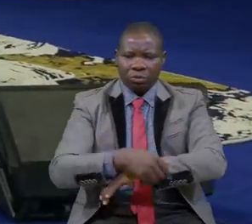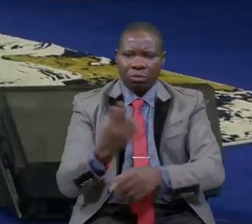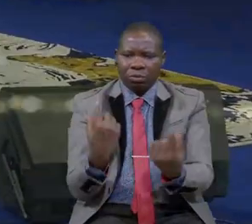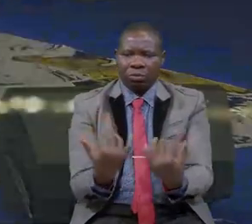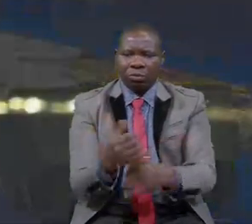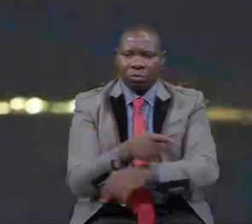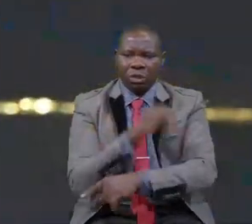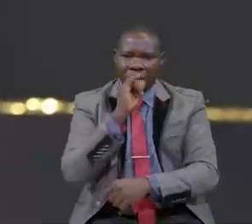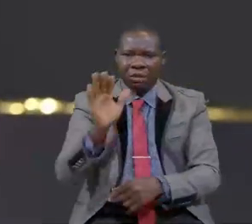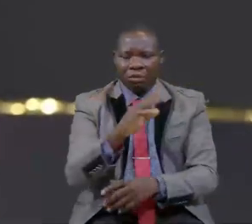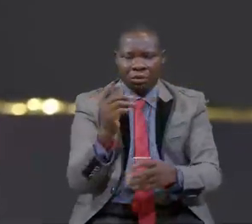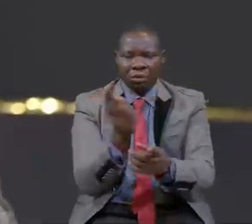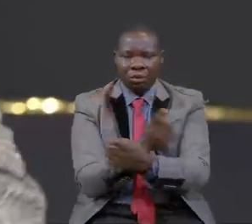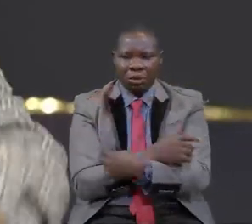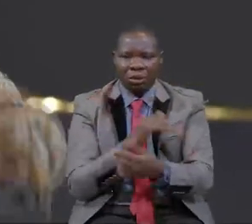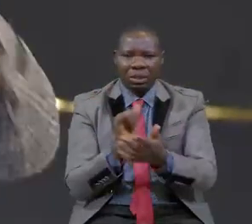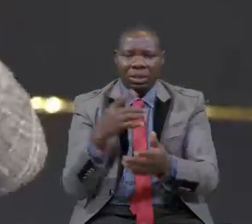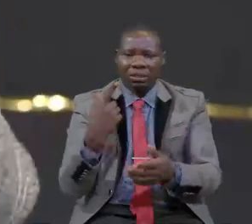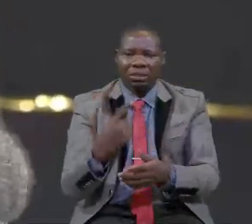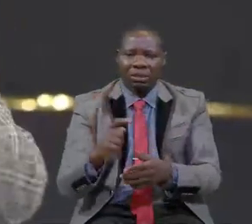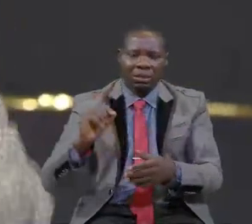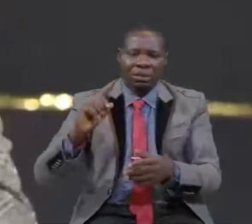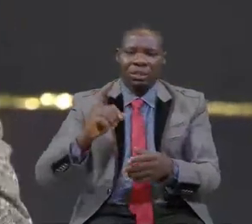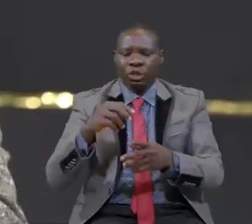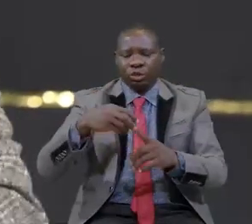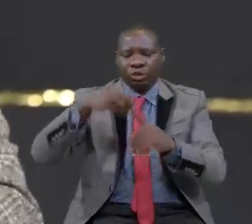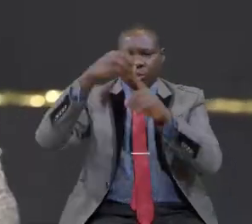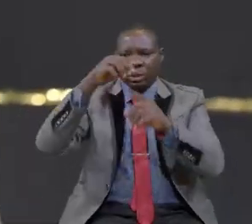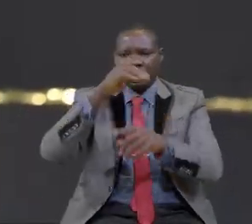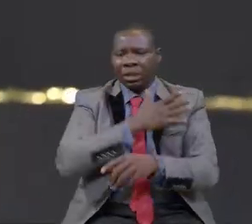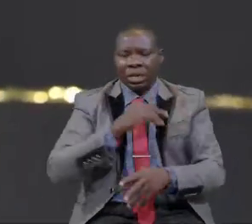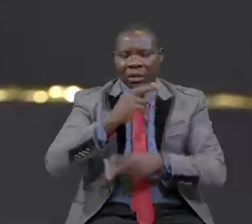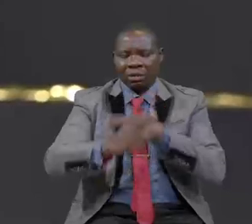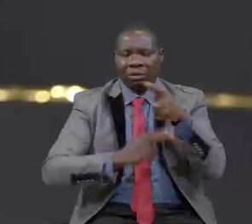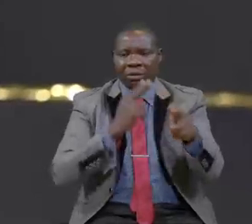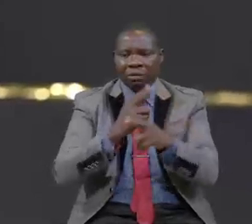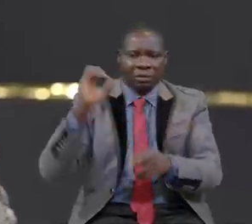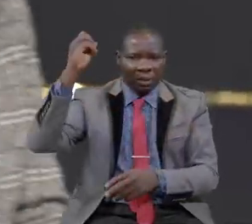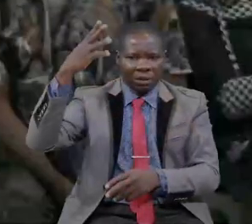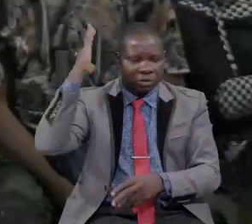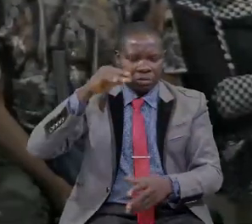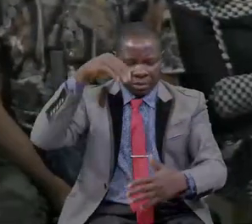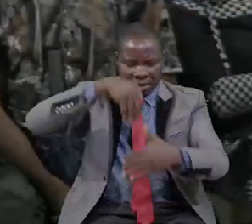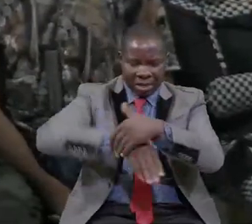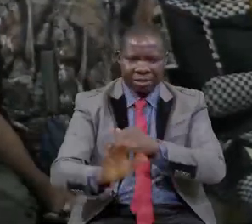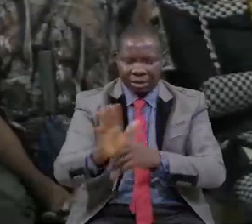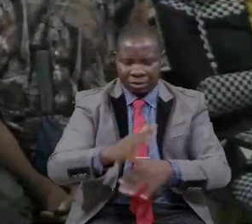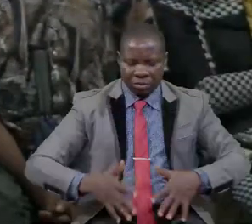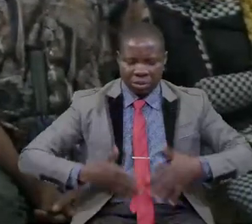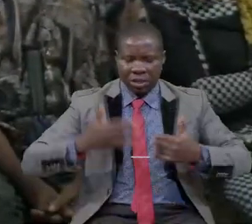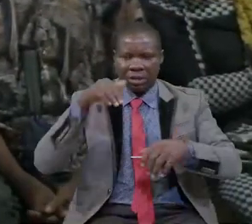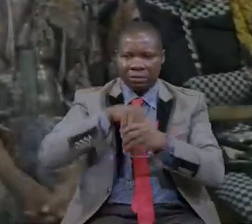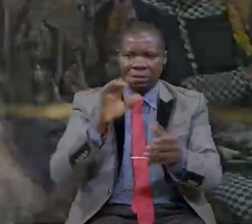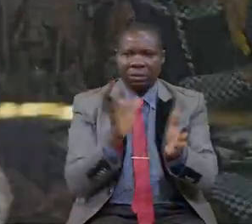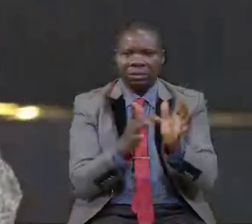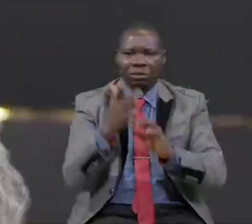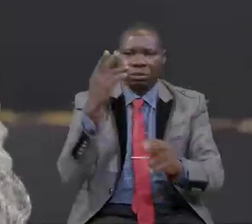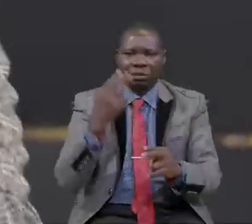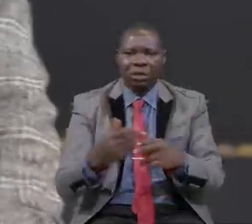and universal grace will penetrate into your life in Jesus' name. Hast thou not